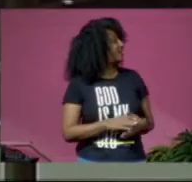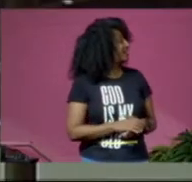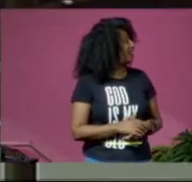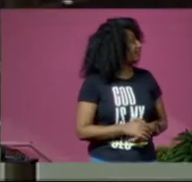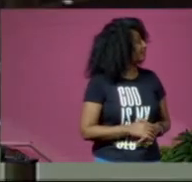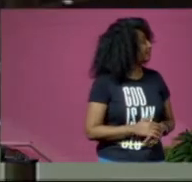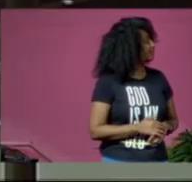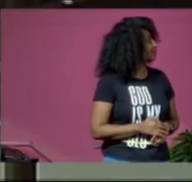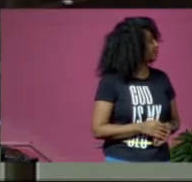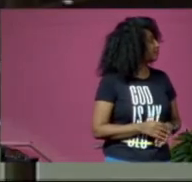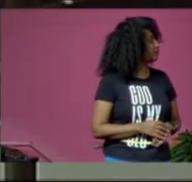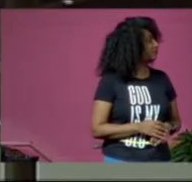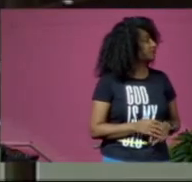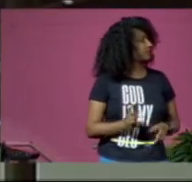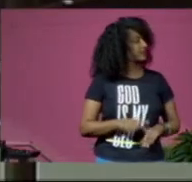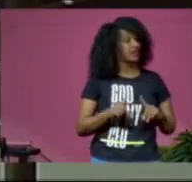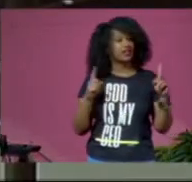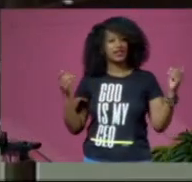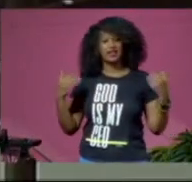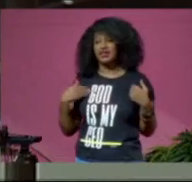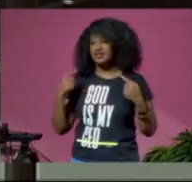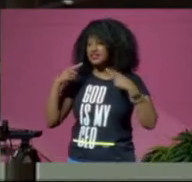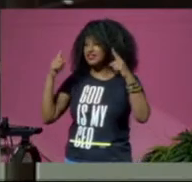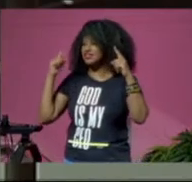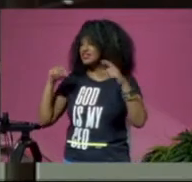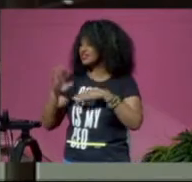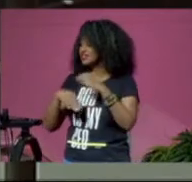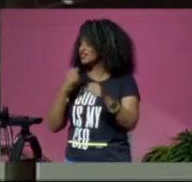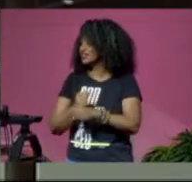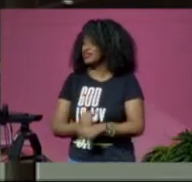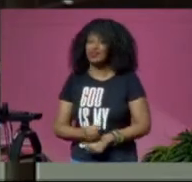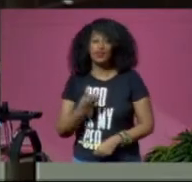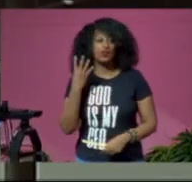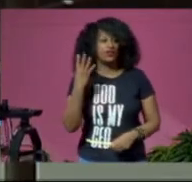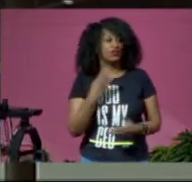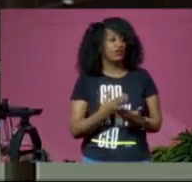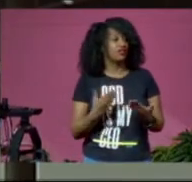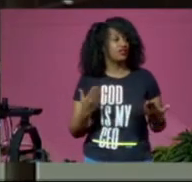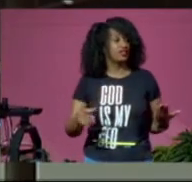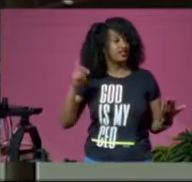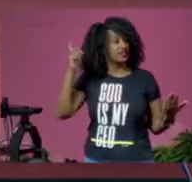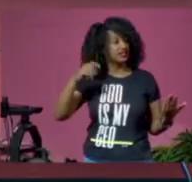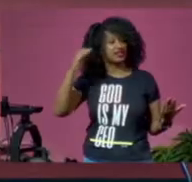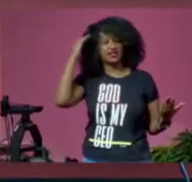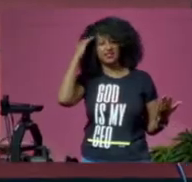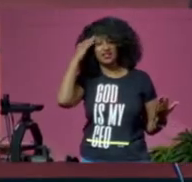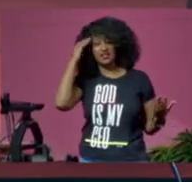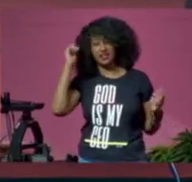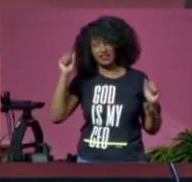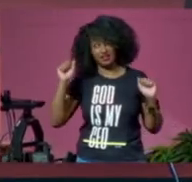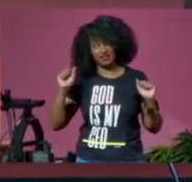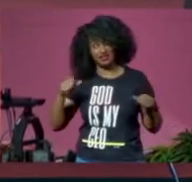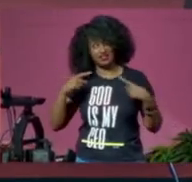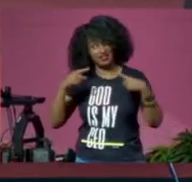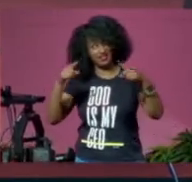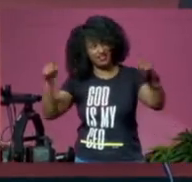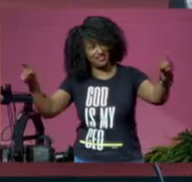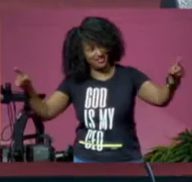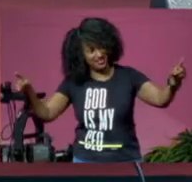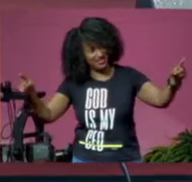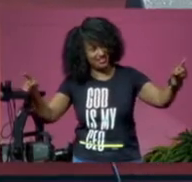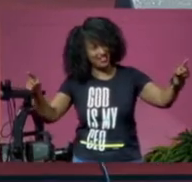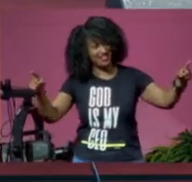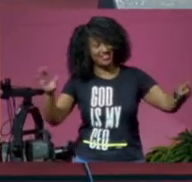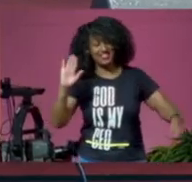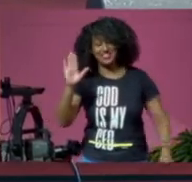But if y'all going to have success this year, I'm going to give you four things. I think there are at least four things that you do need to know that I can tell you that I think your mama and your